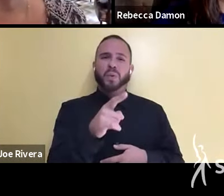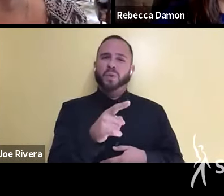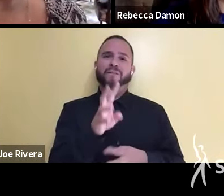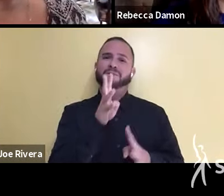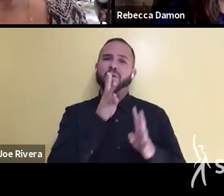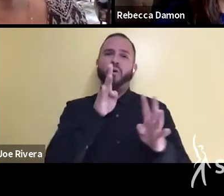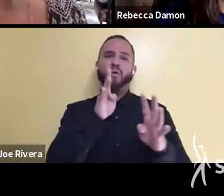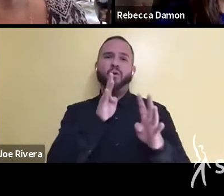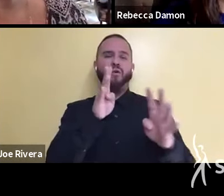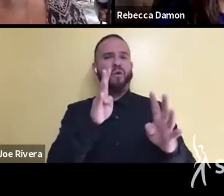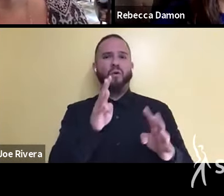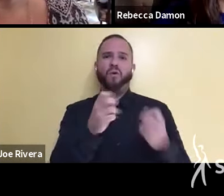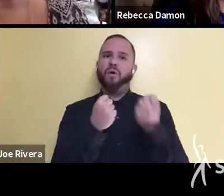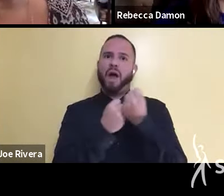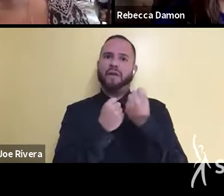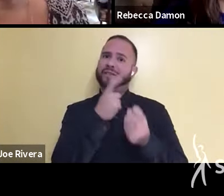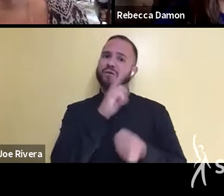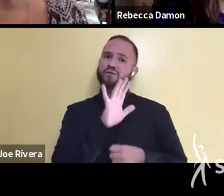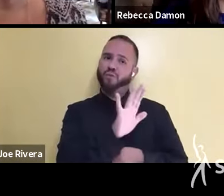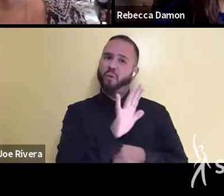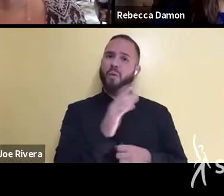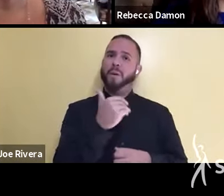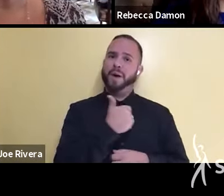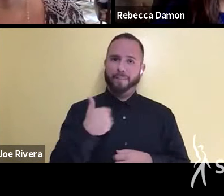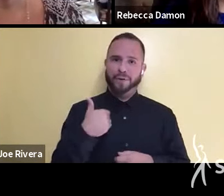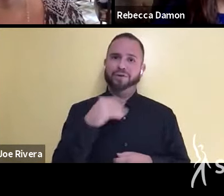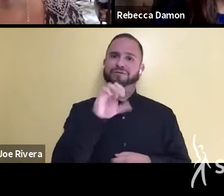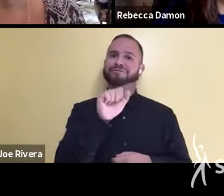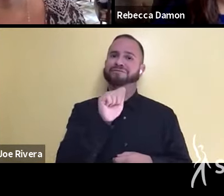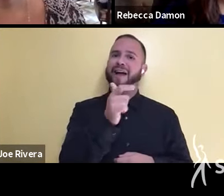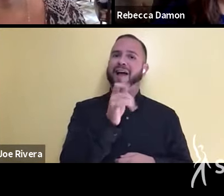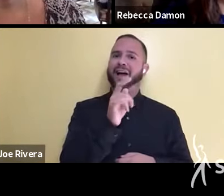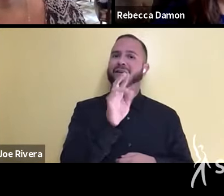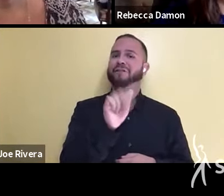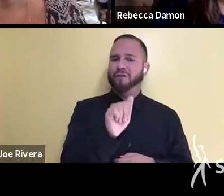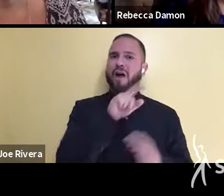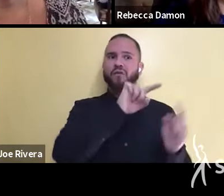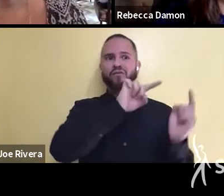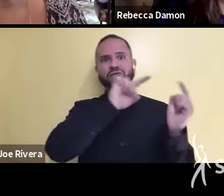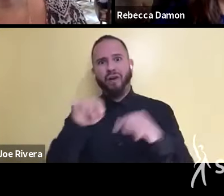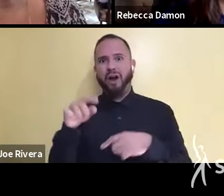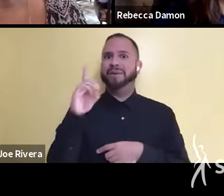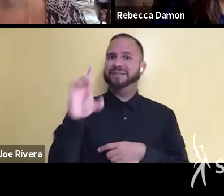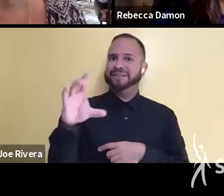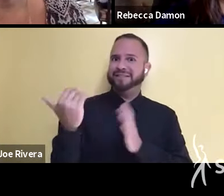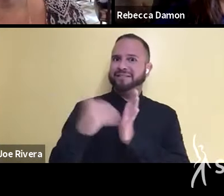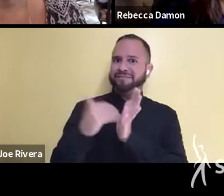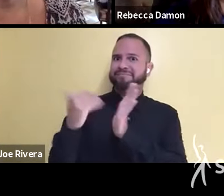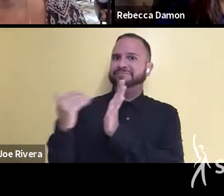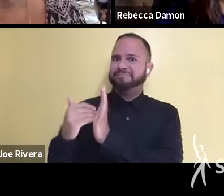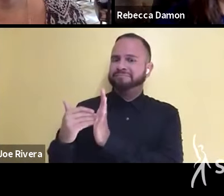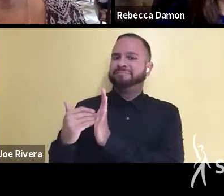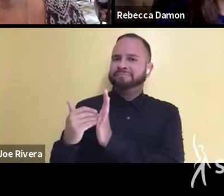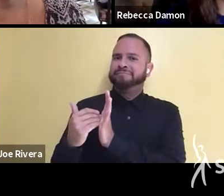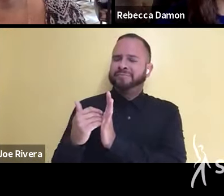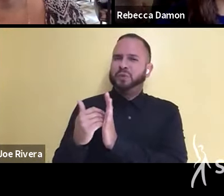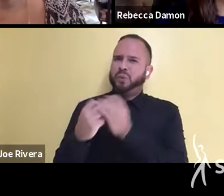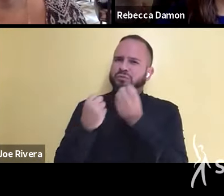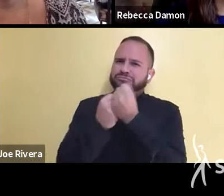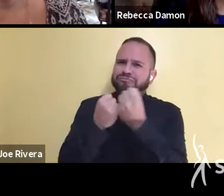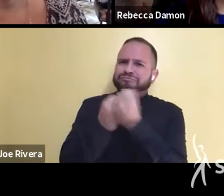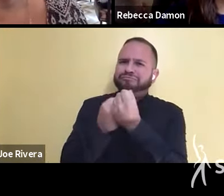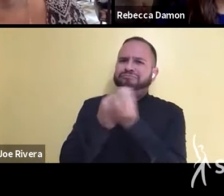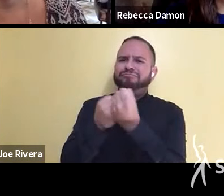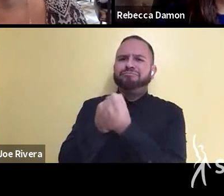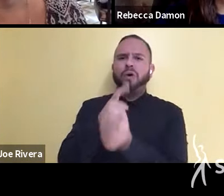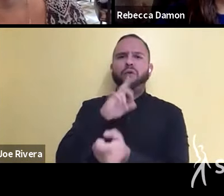advocate for the members of SAG-AFTRA, and you have come to Capitol Hill time and time again to advocate for